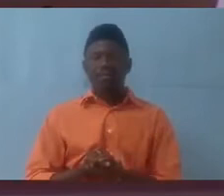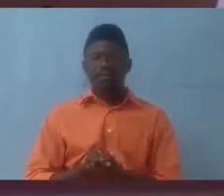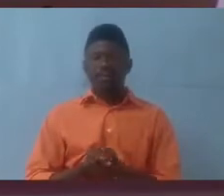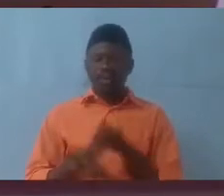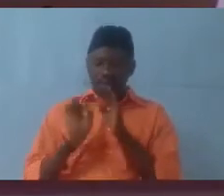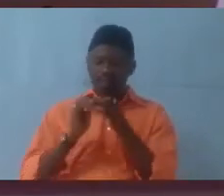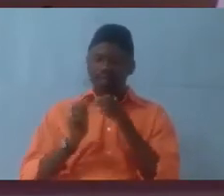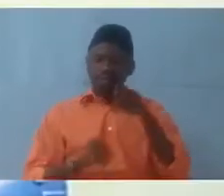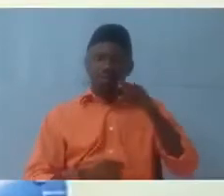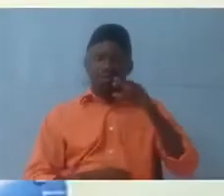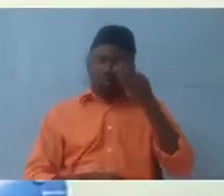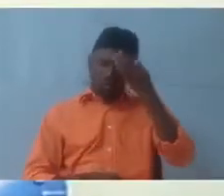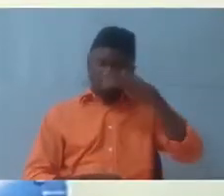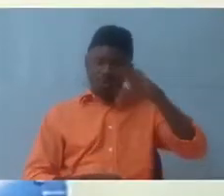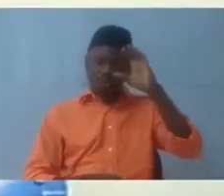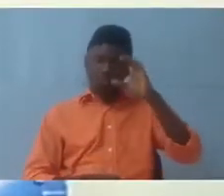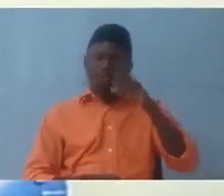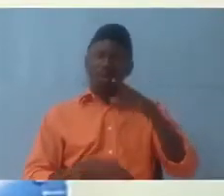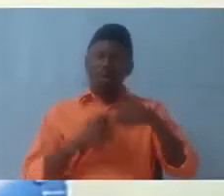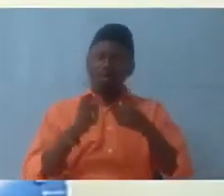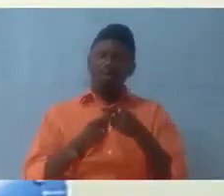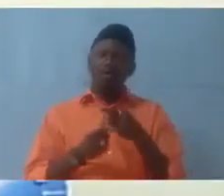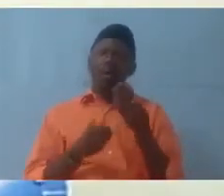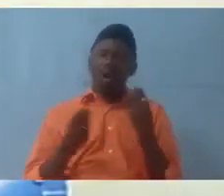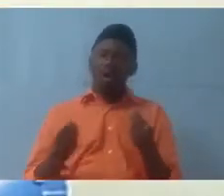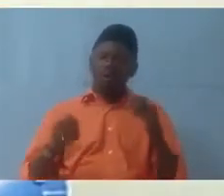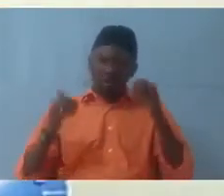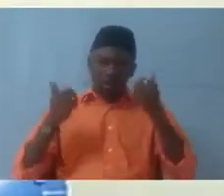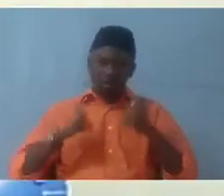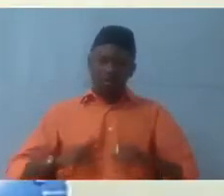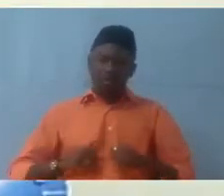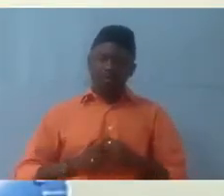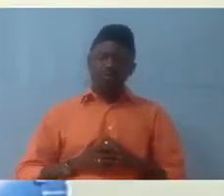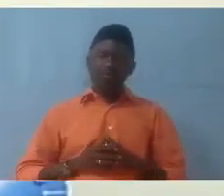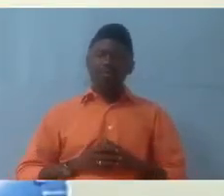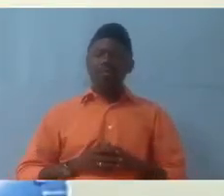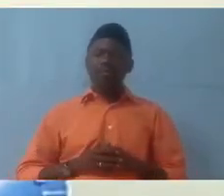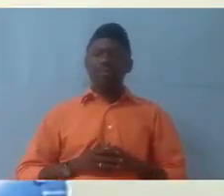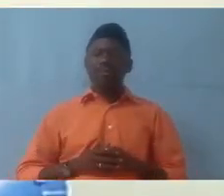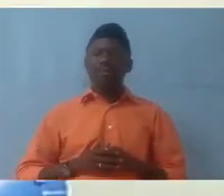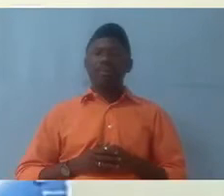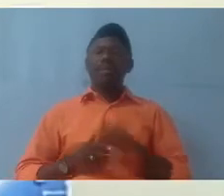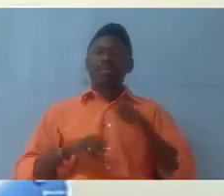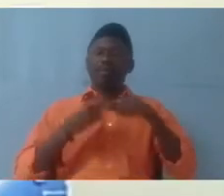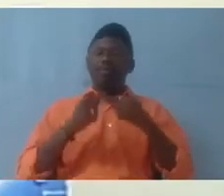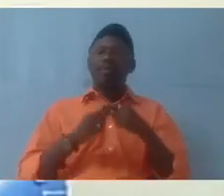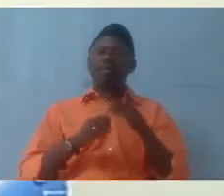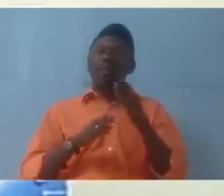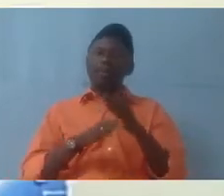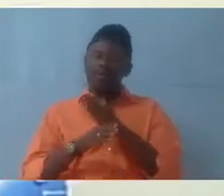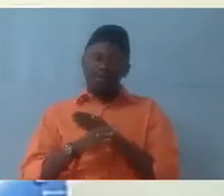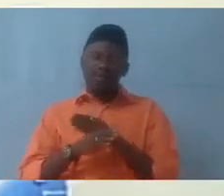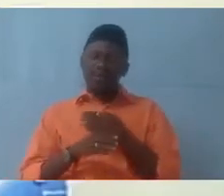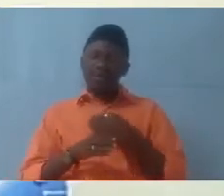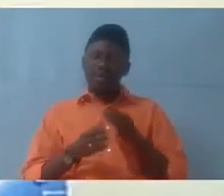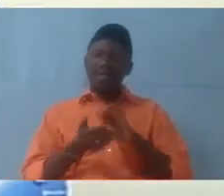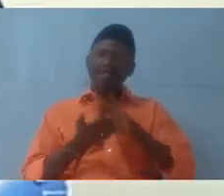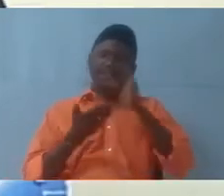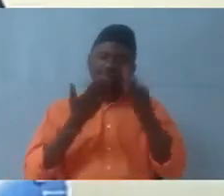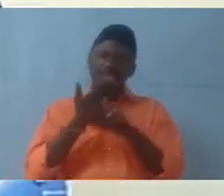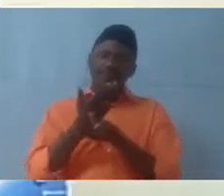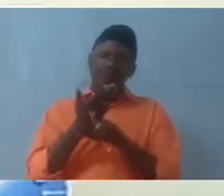Wax ñu naka la deme. The issue regarding the NIA was prior to my